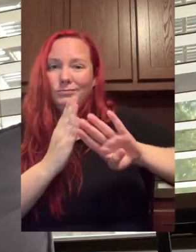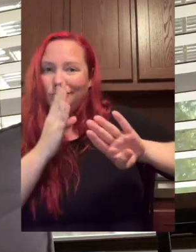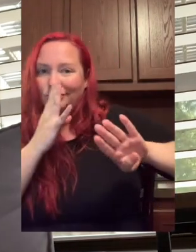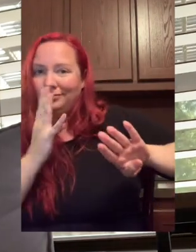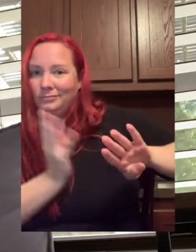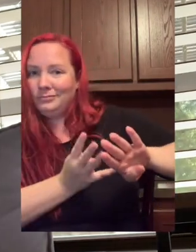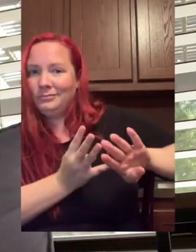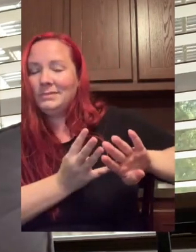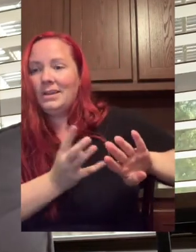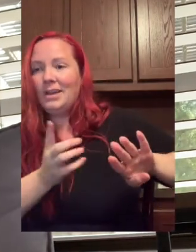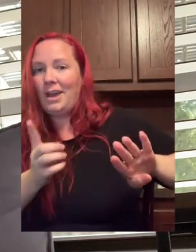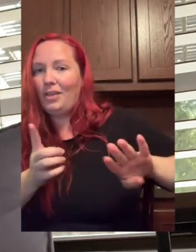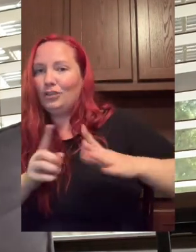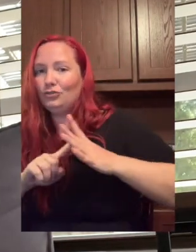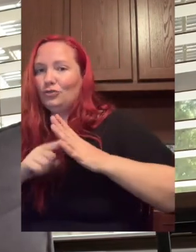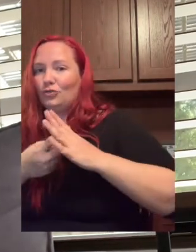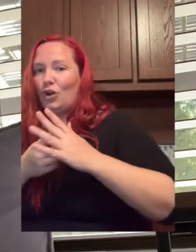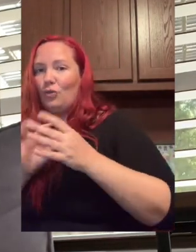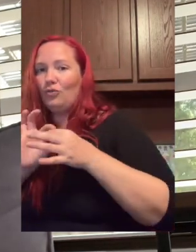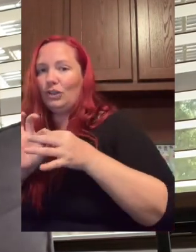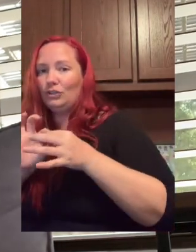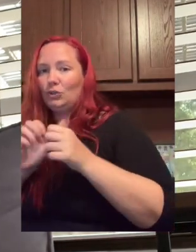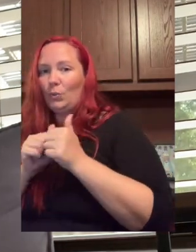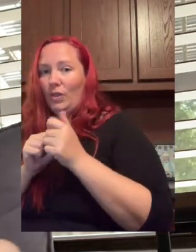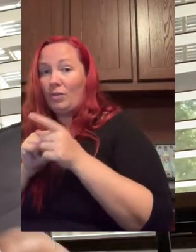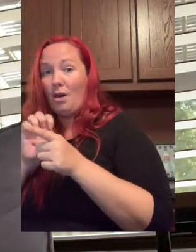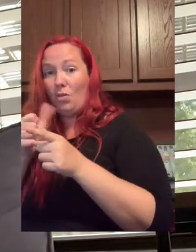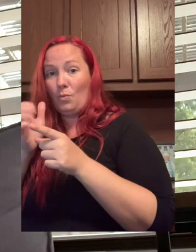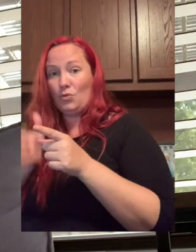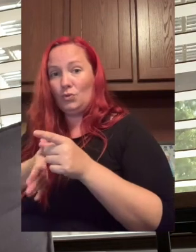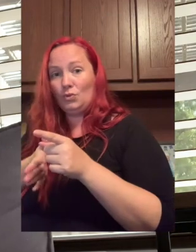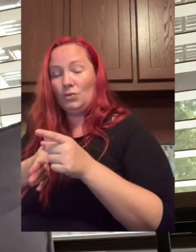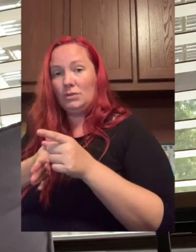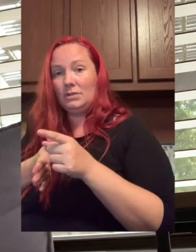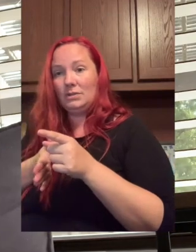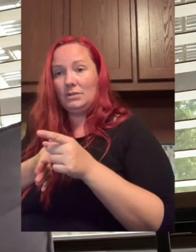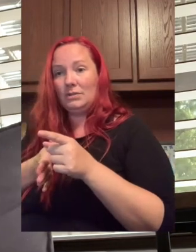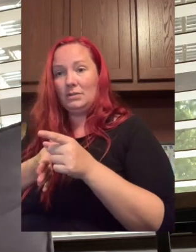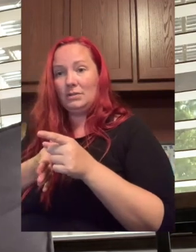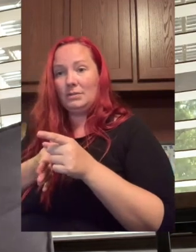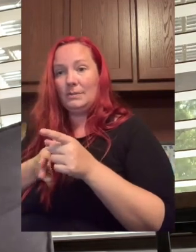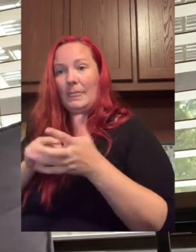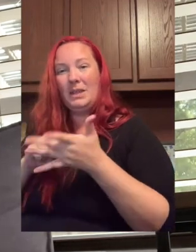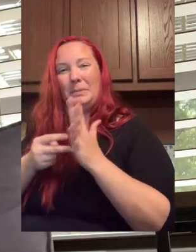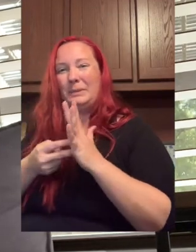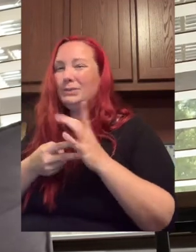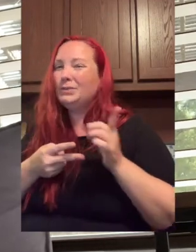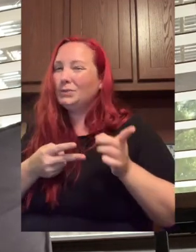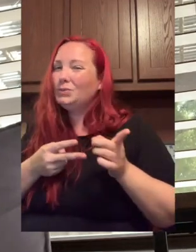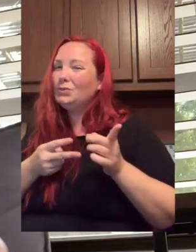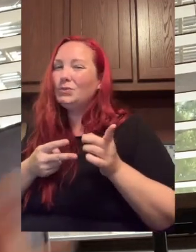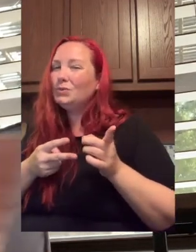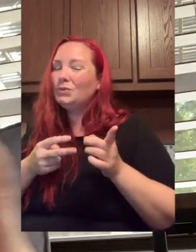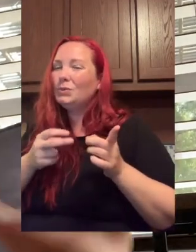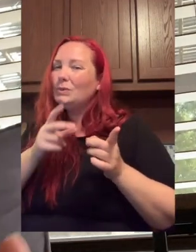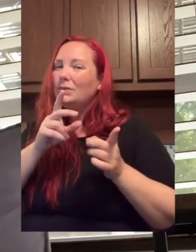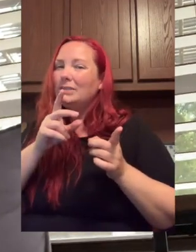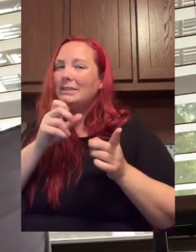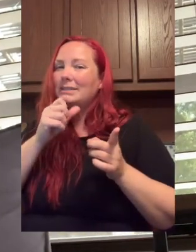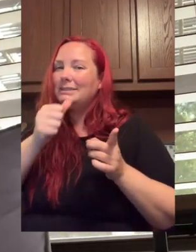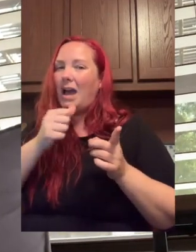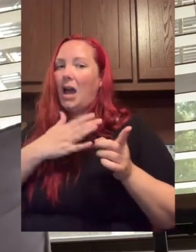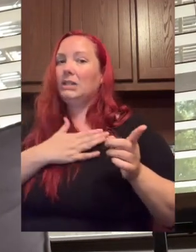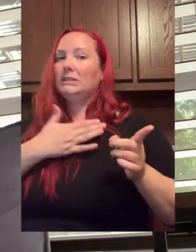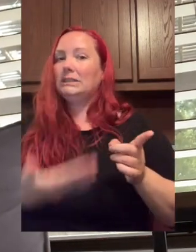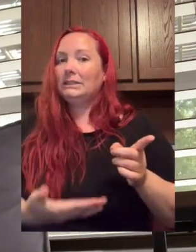negate all of that and make a decision for your partner without them by engaging in a relationship, bringing them